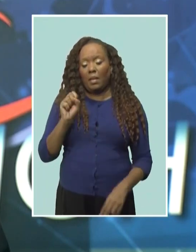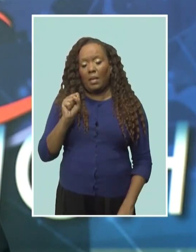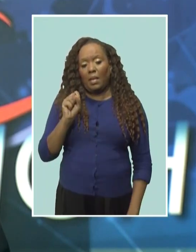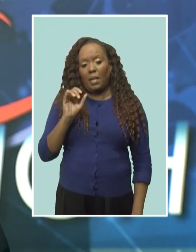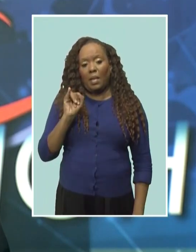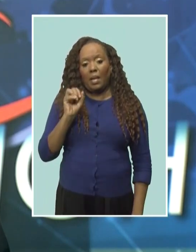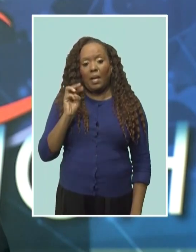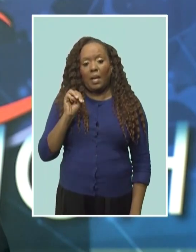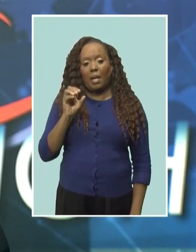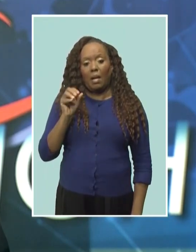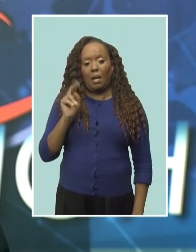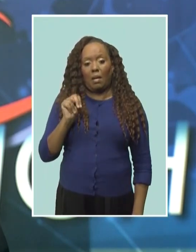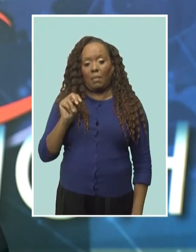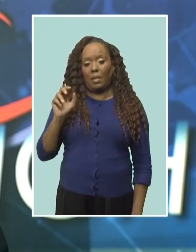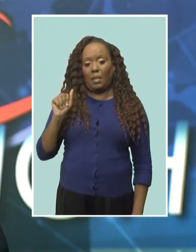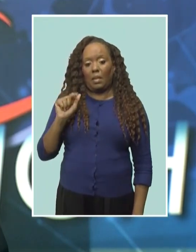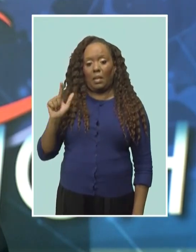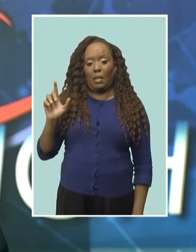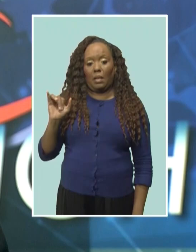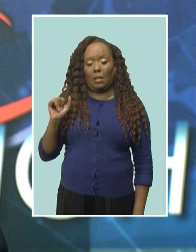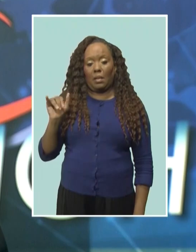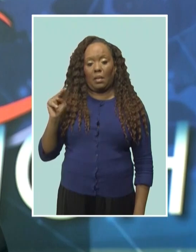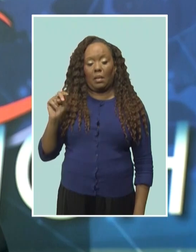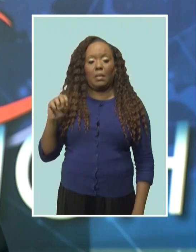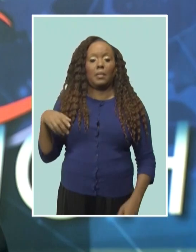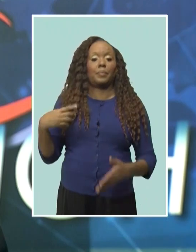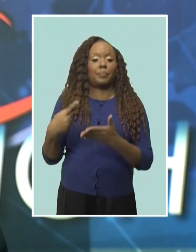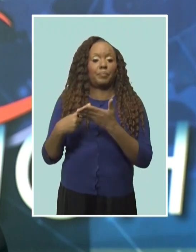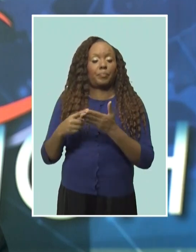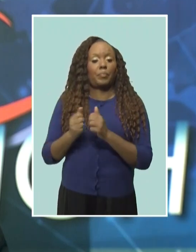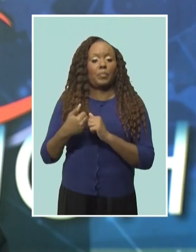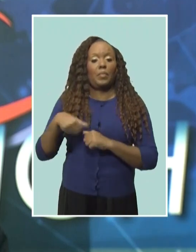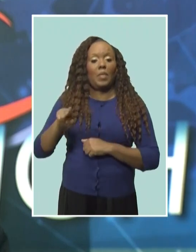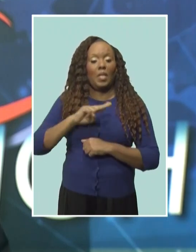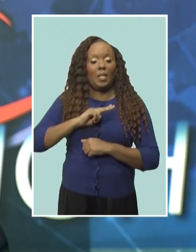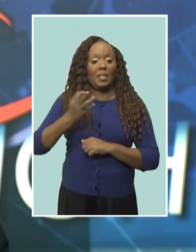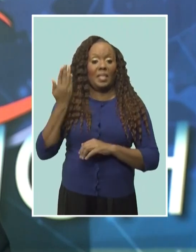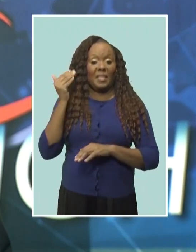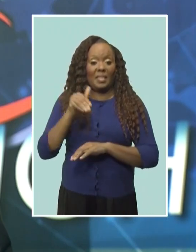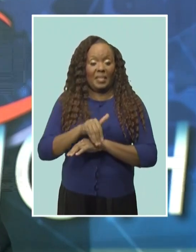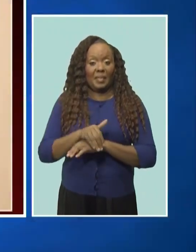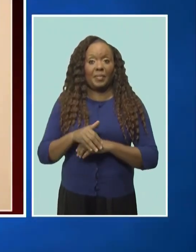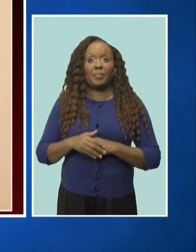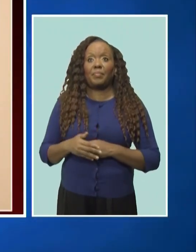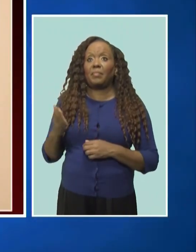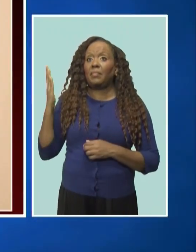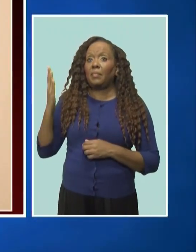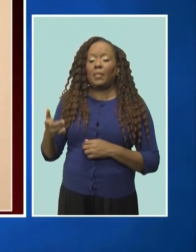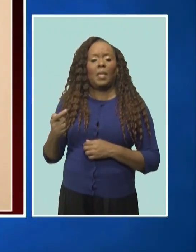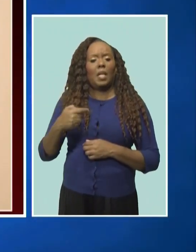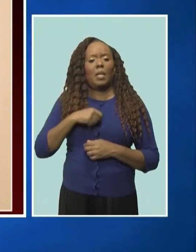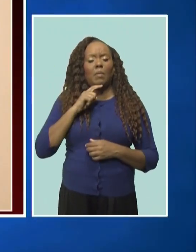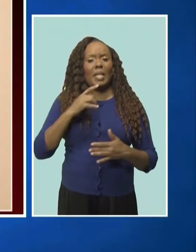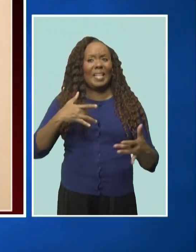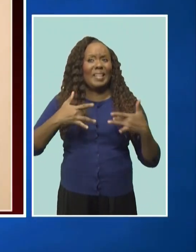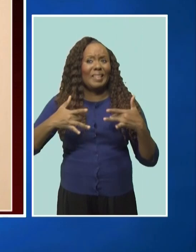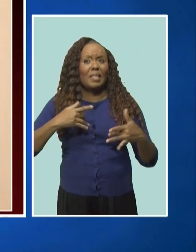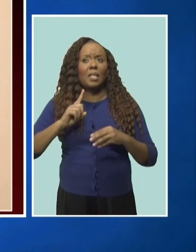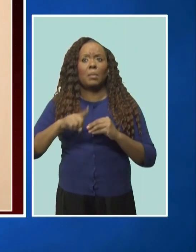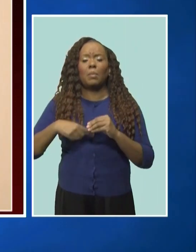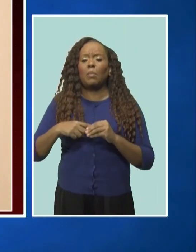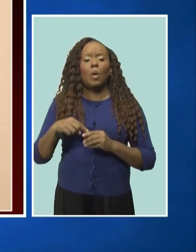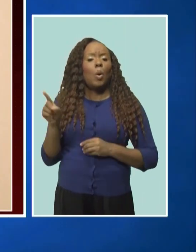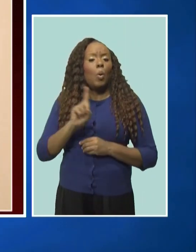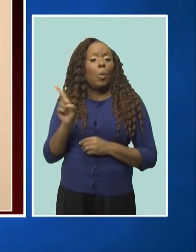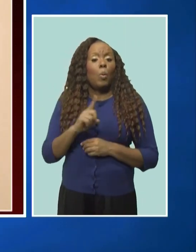Simon Alines, was a guest on the current affairs program, The People's Business. I am more concerned about where we build as a